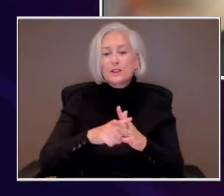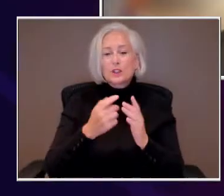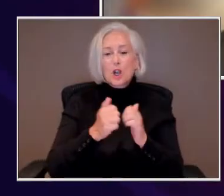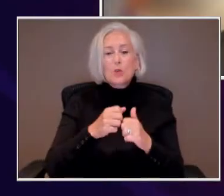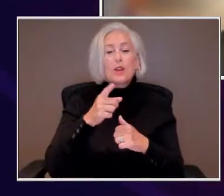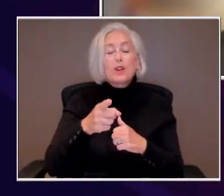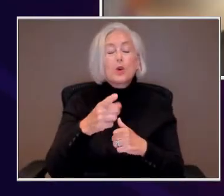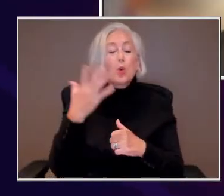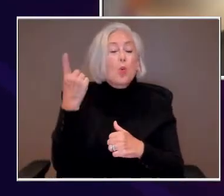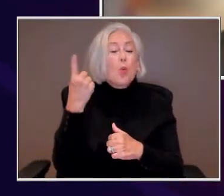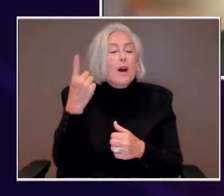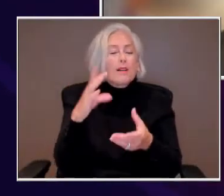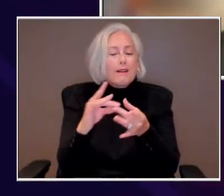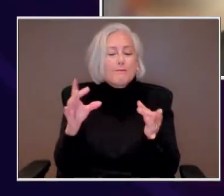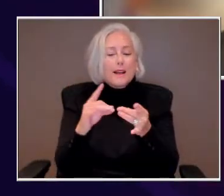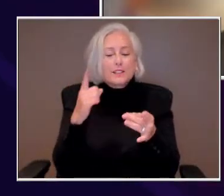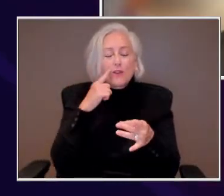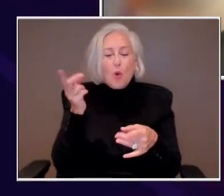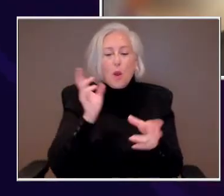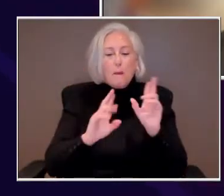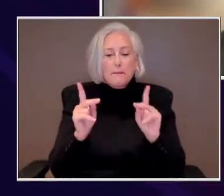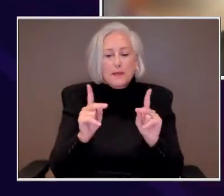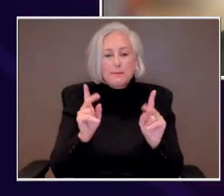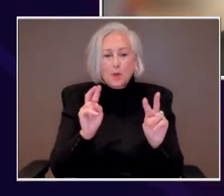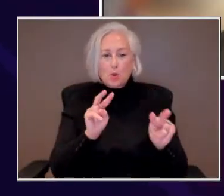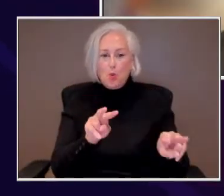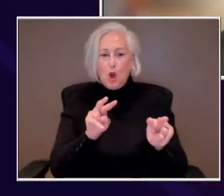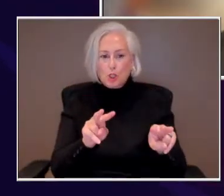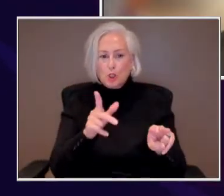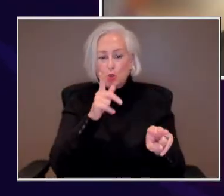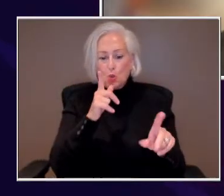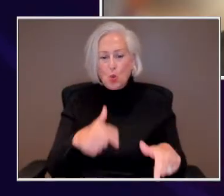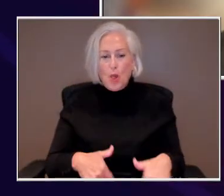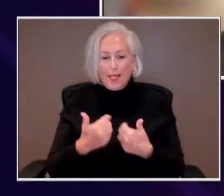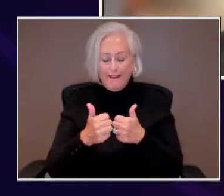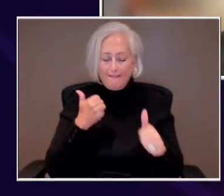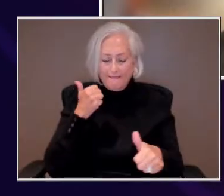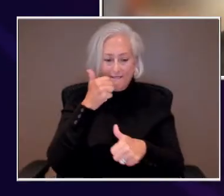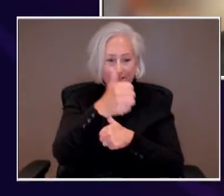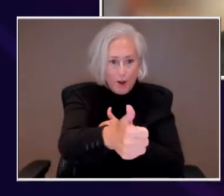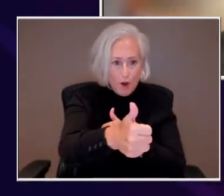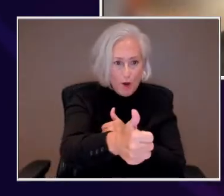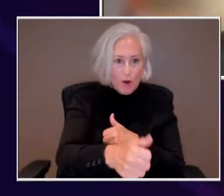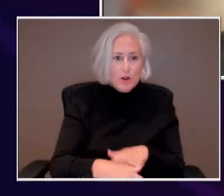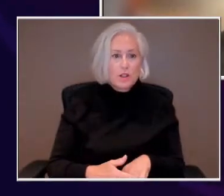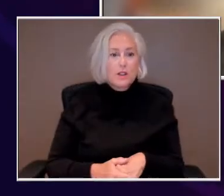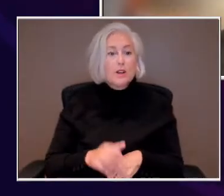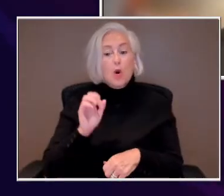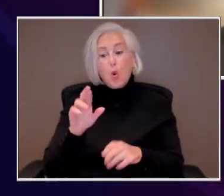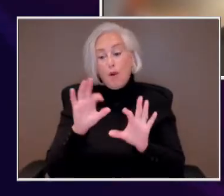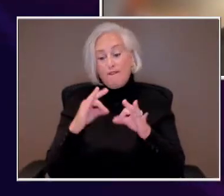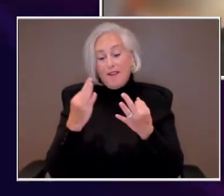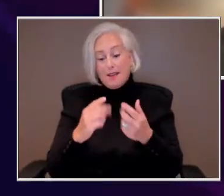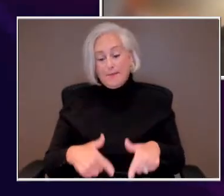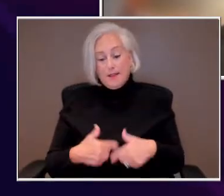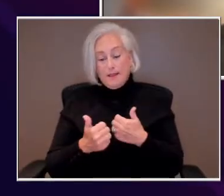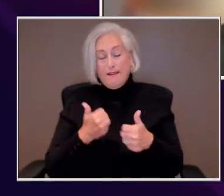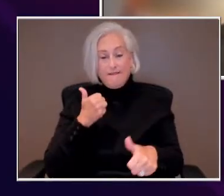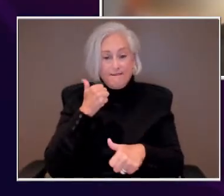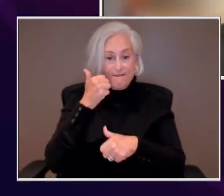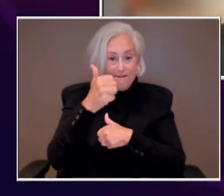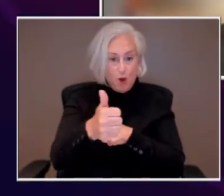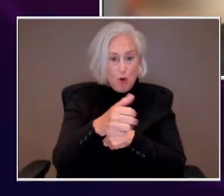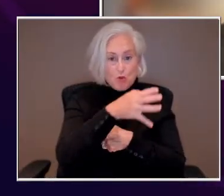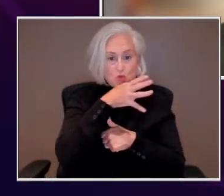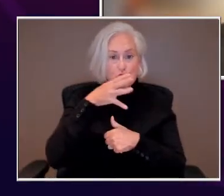for people watching today living in rural areas with loved ones in rural areas, or if they're in rural areas, what would your message to them